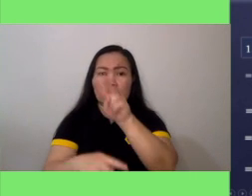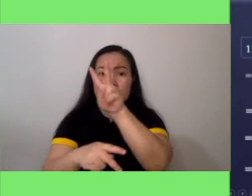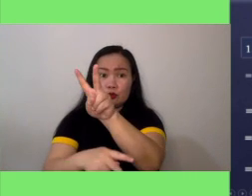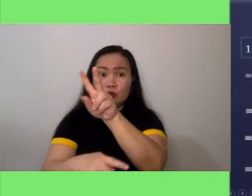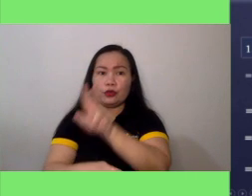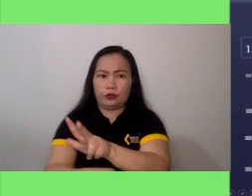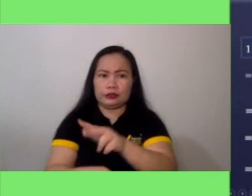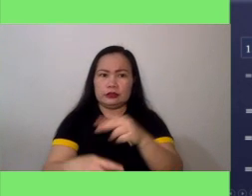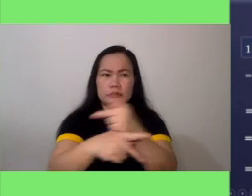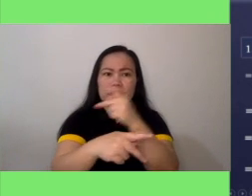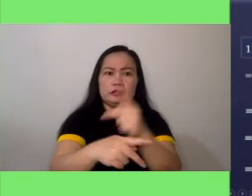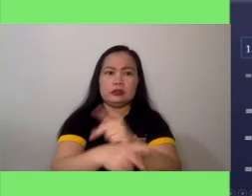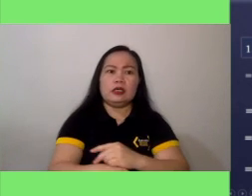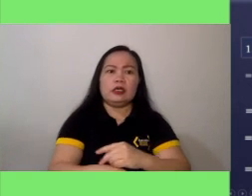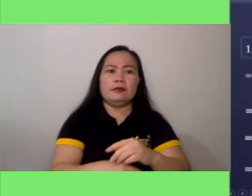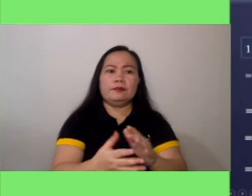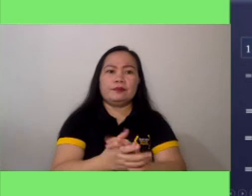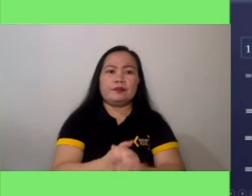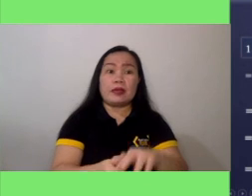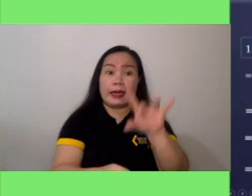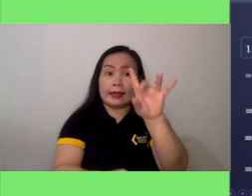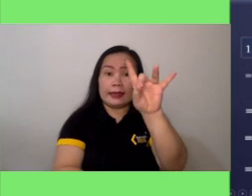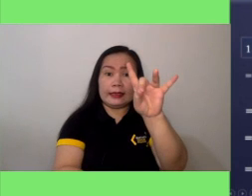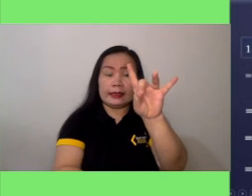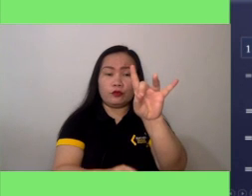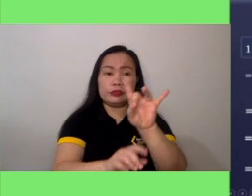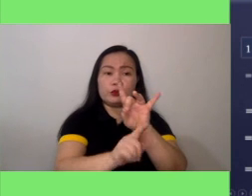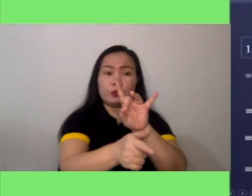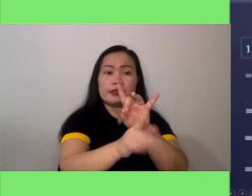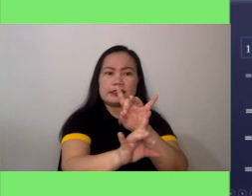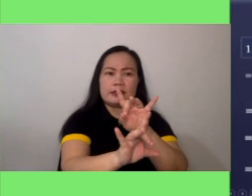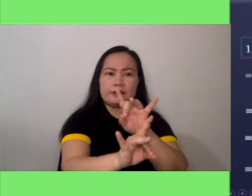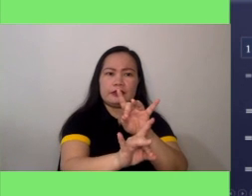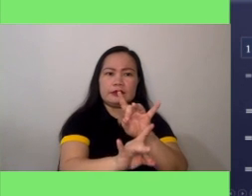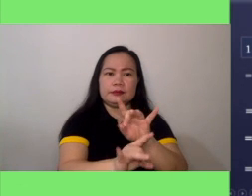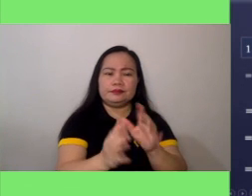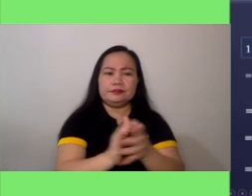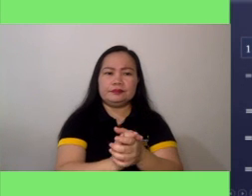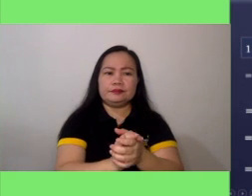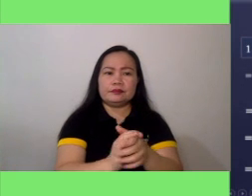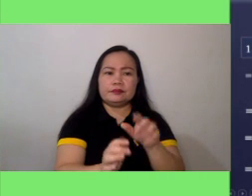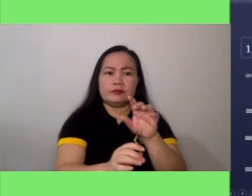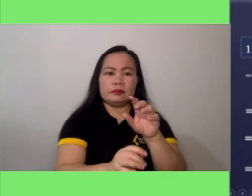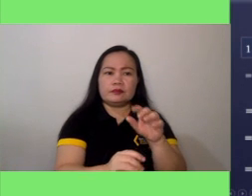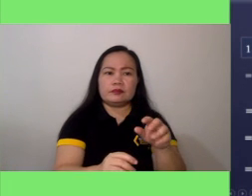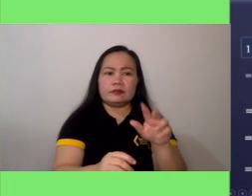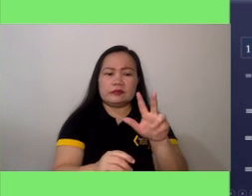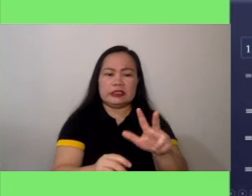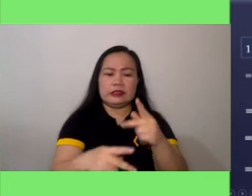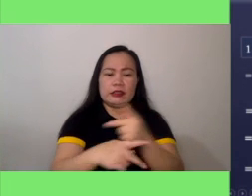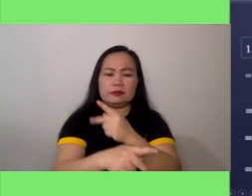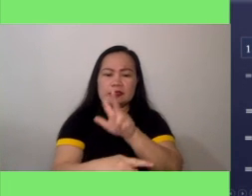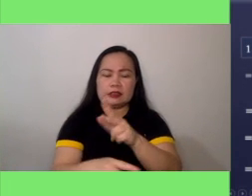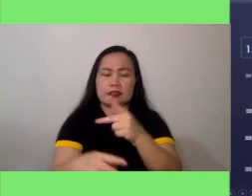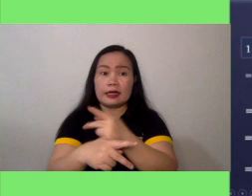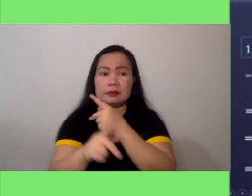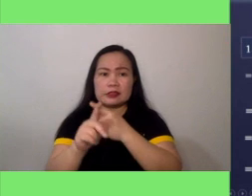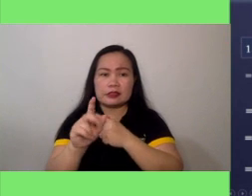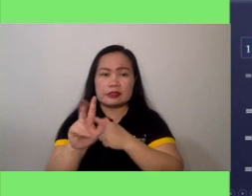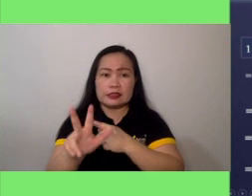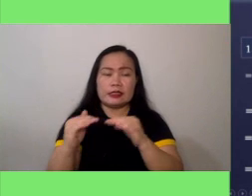2/3. So, 2 times 2, 4 times 2, 8. So, we will have 8 over 3 times 3, 9 times